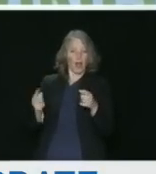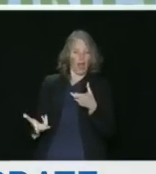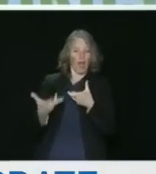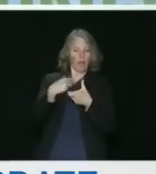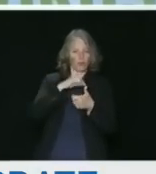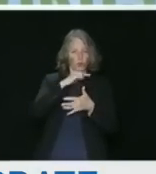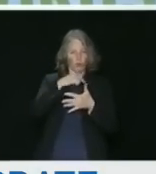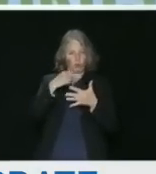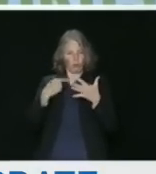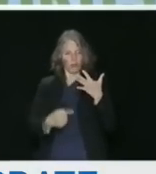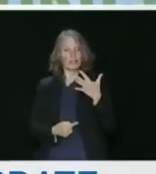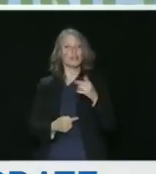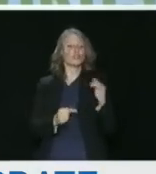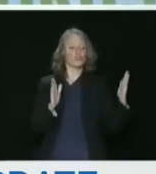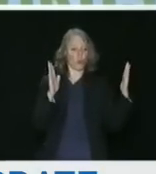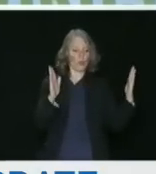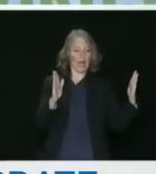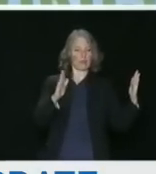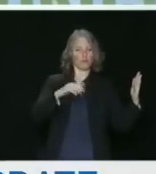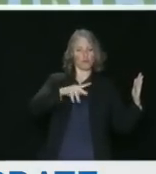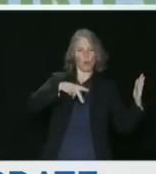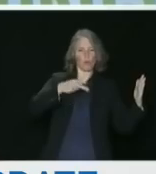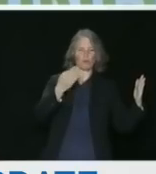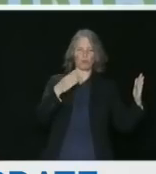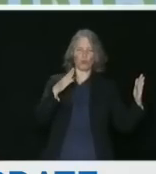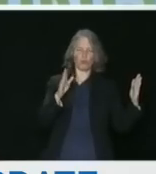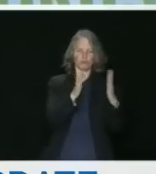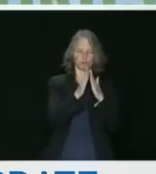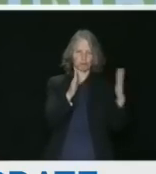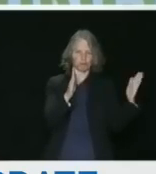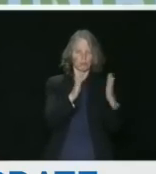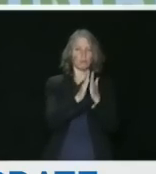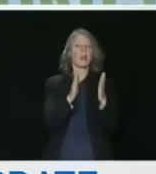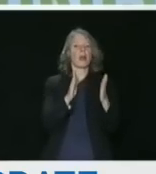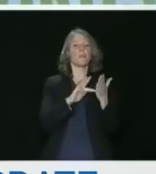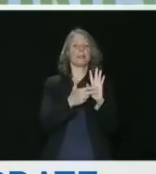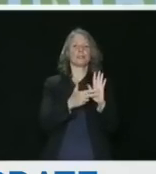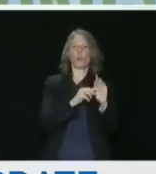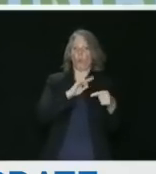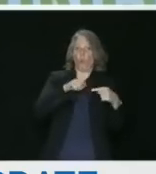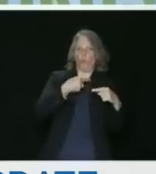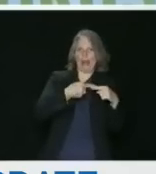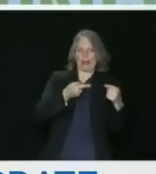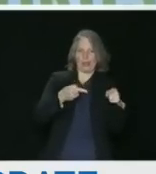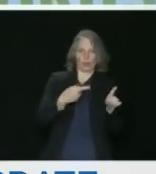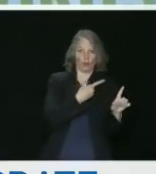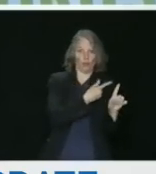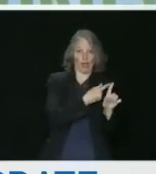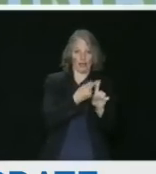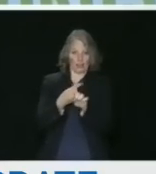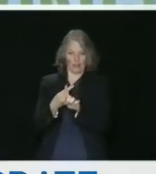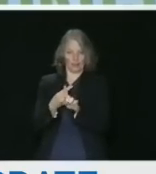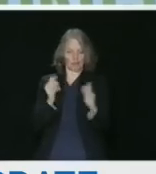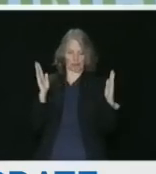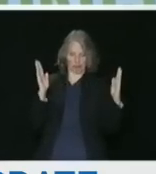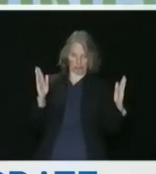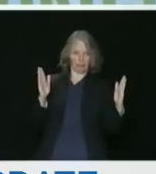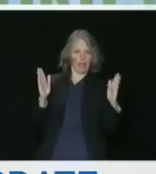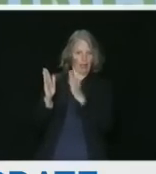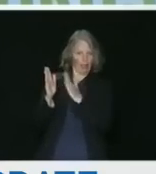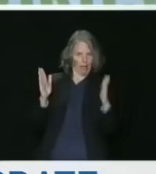guess, purple or blue zone. That sort of you see in the middle of the graph is the period of